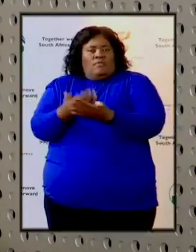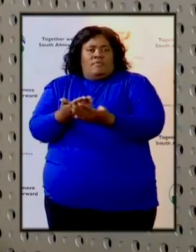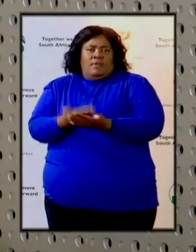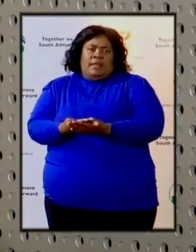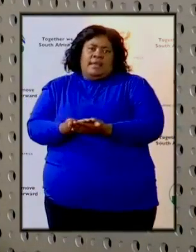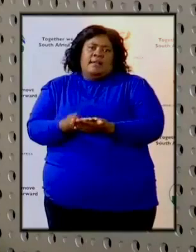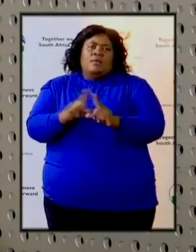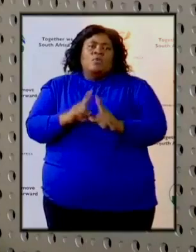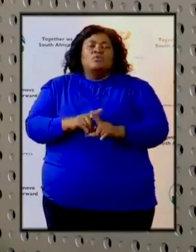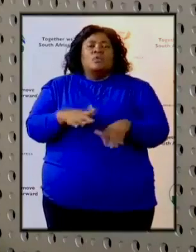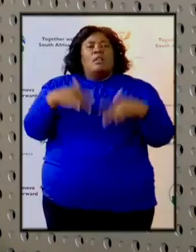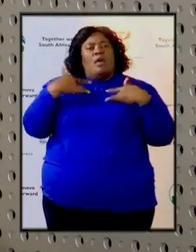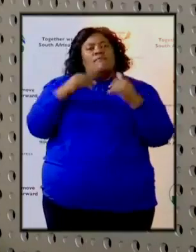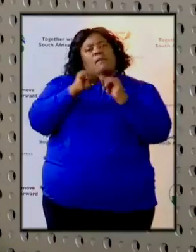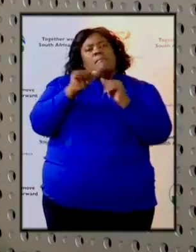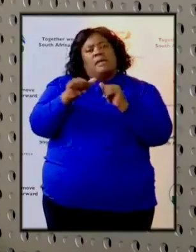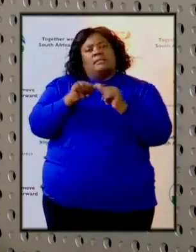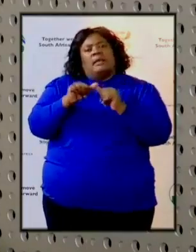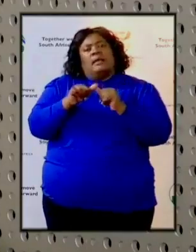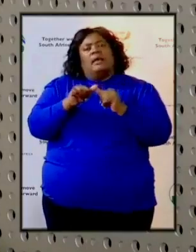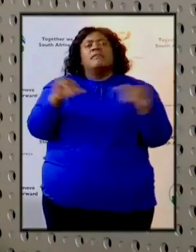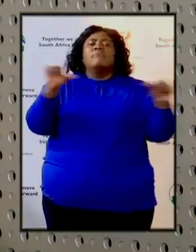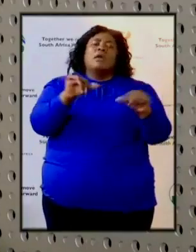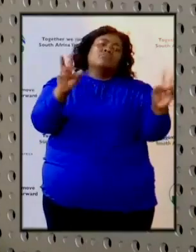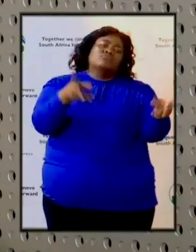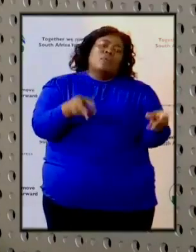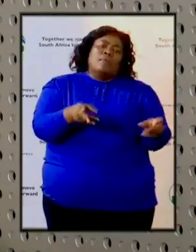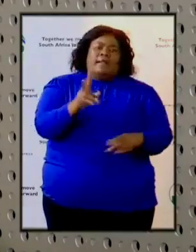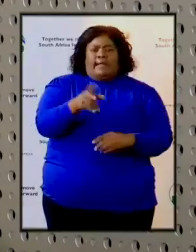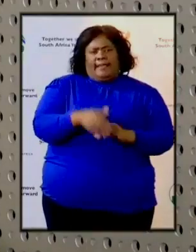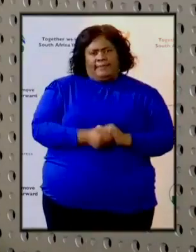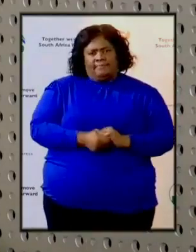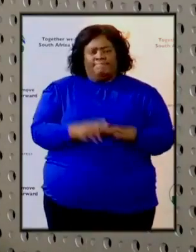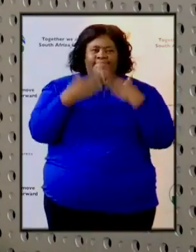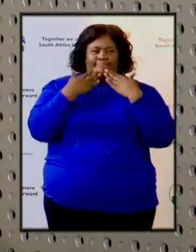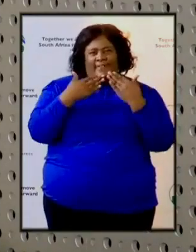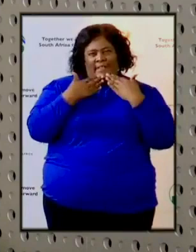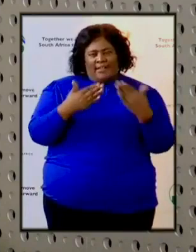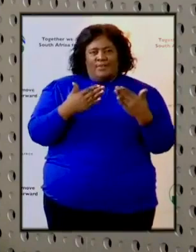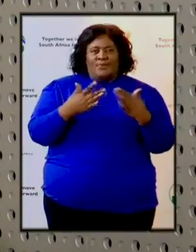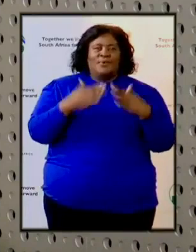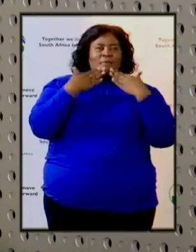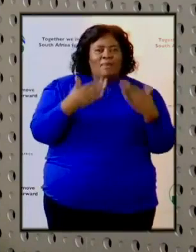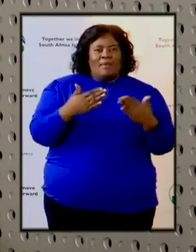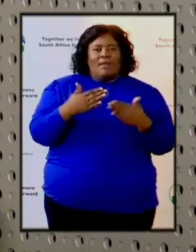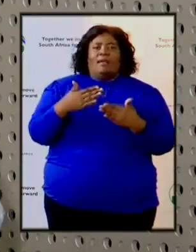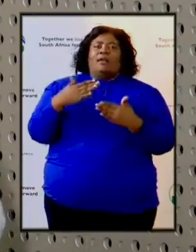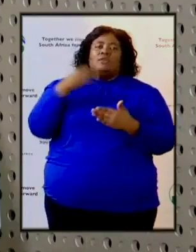lives better back from COVID. So I thank you. Ngiyabonga,